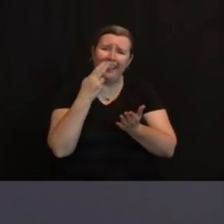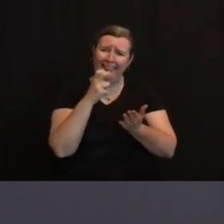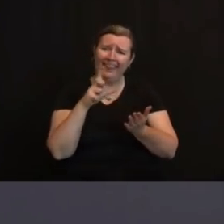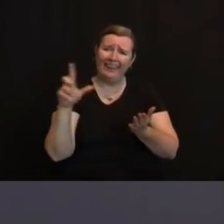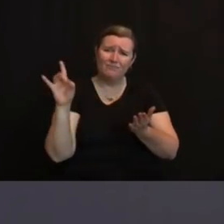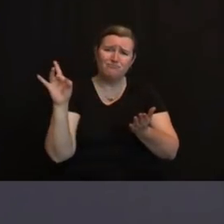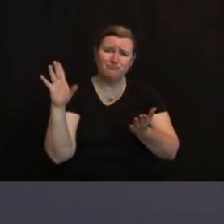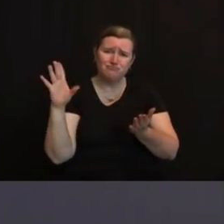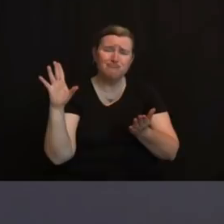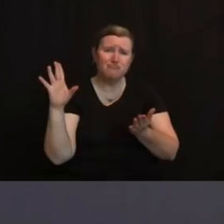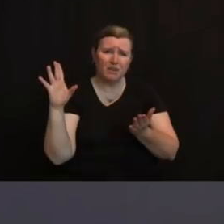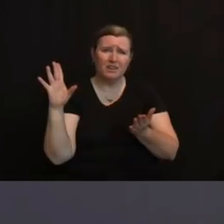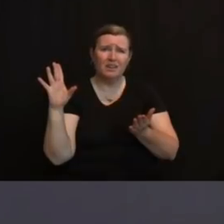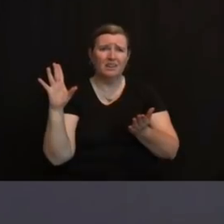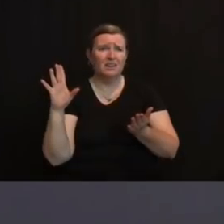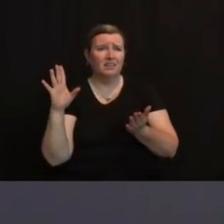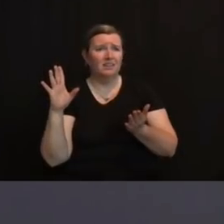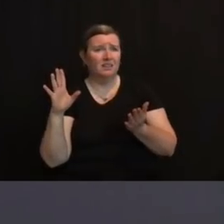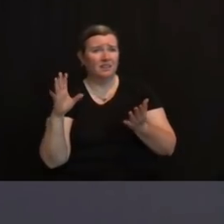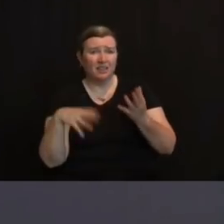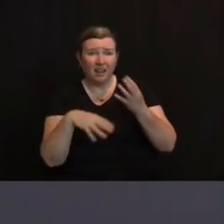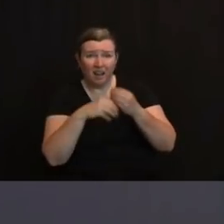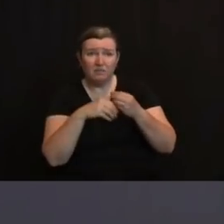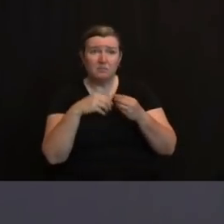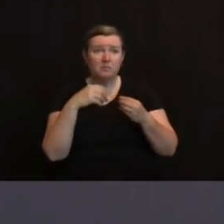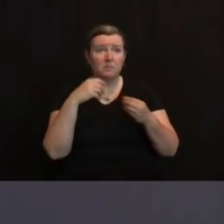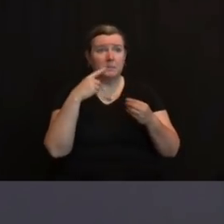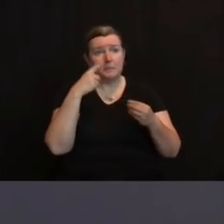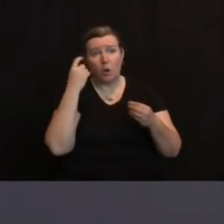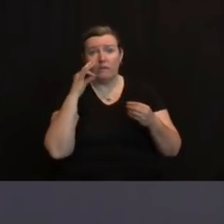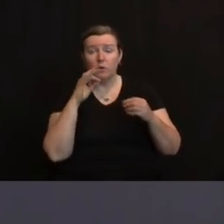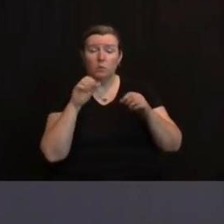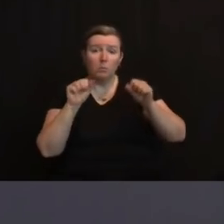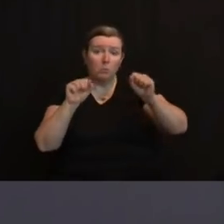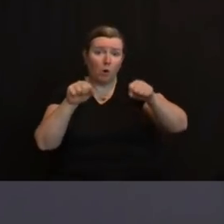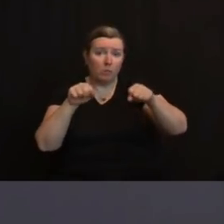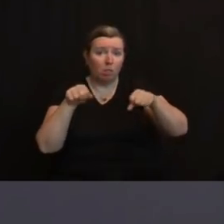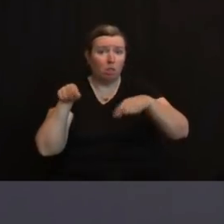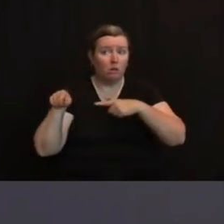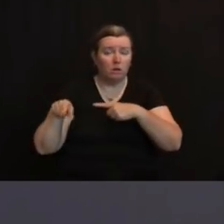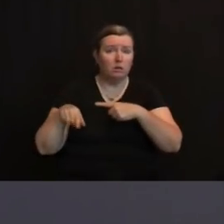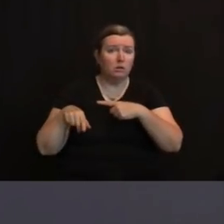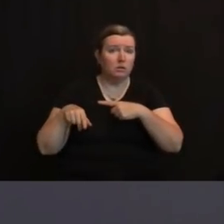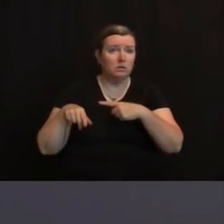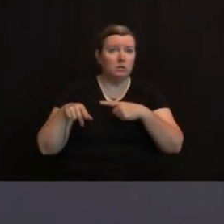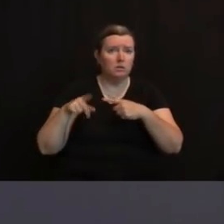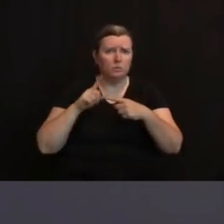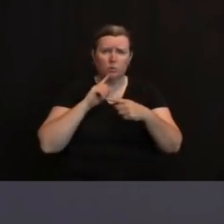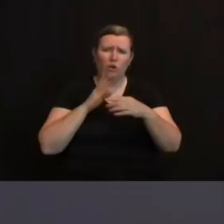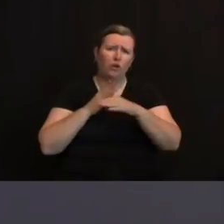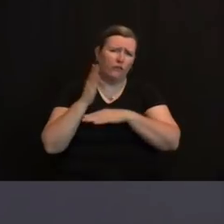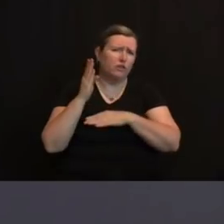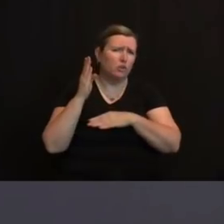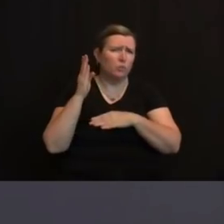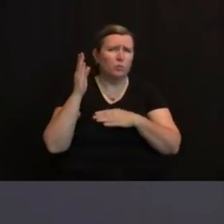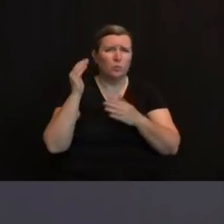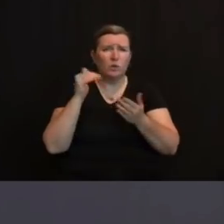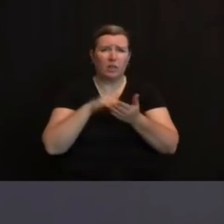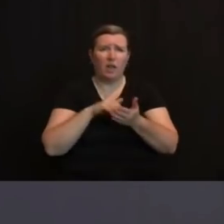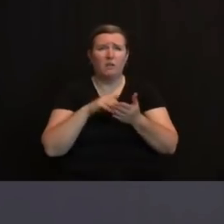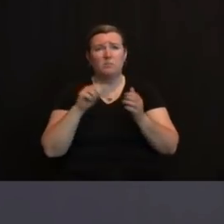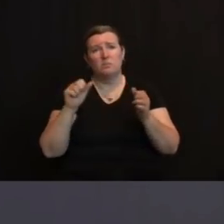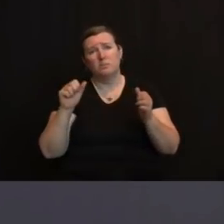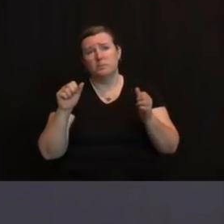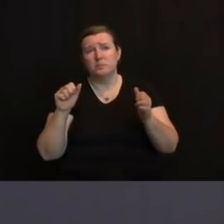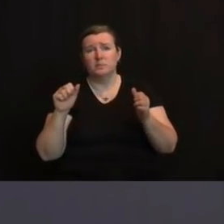you include now the probables, even more thousands of folks who have likely died from this. I